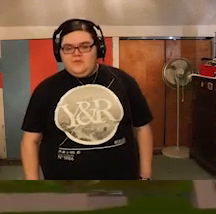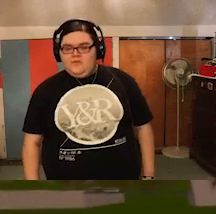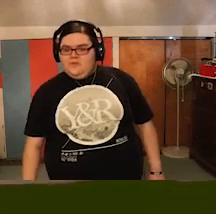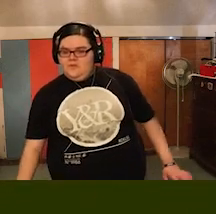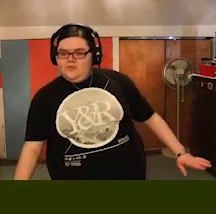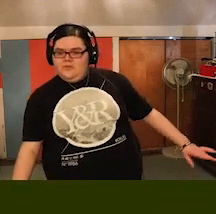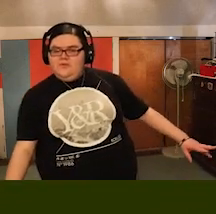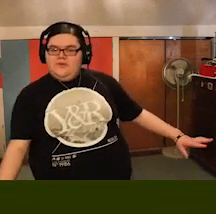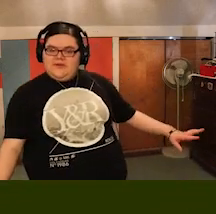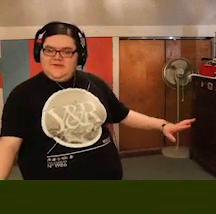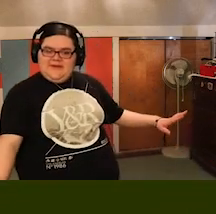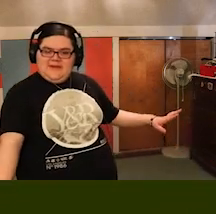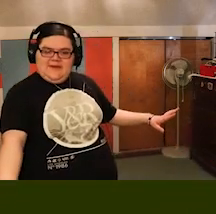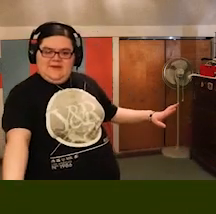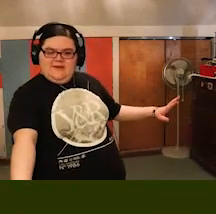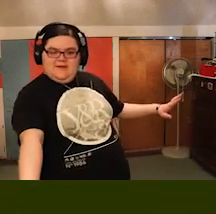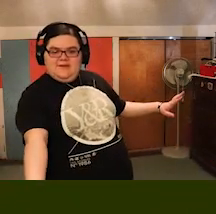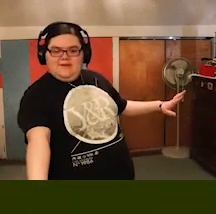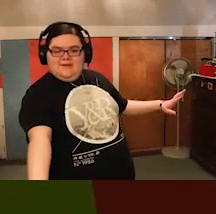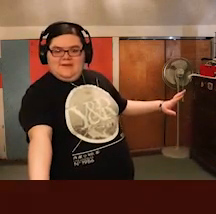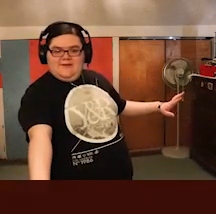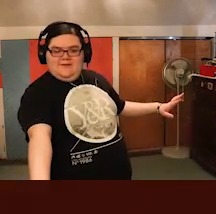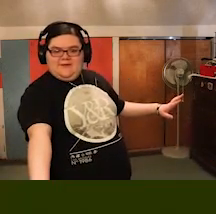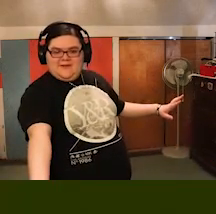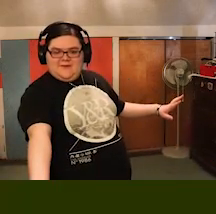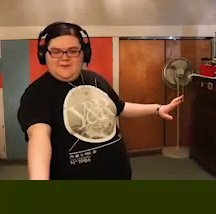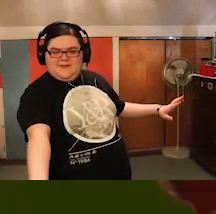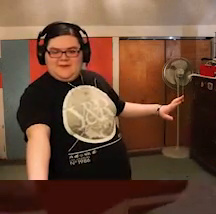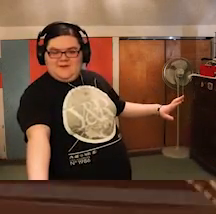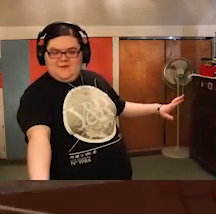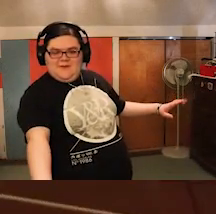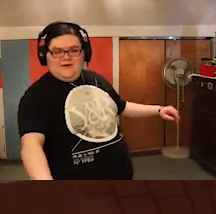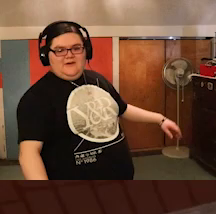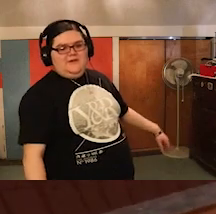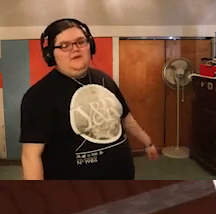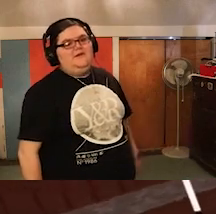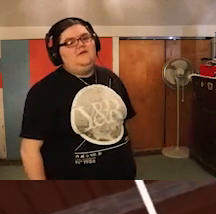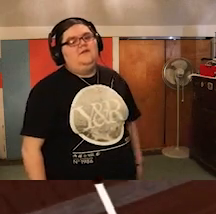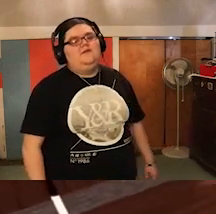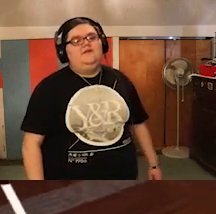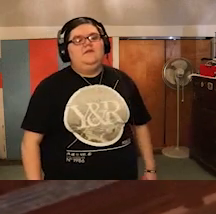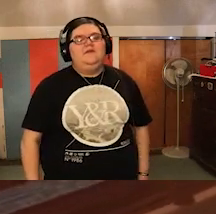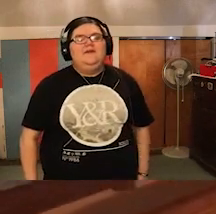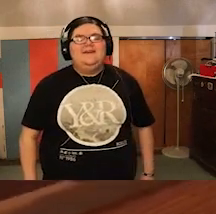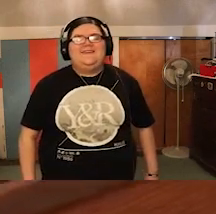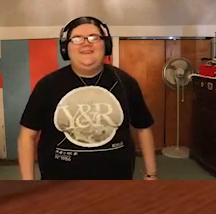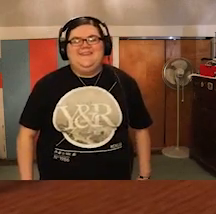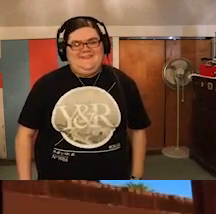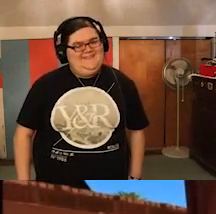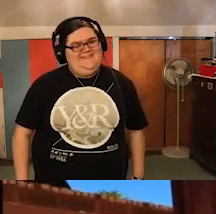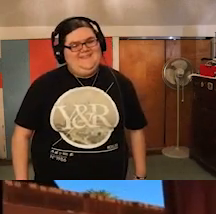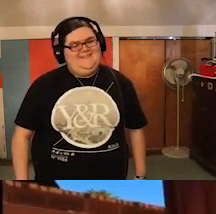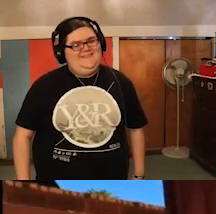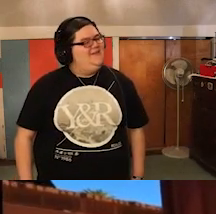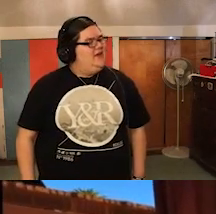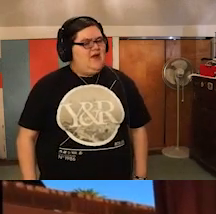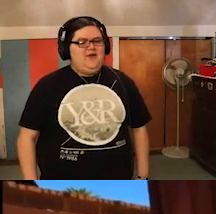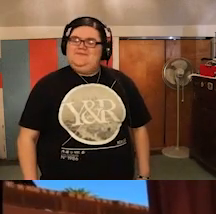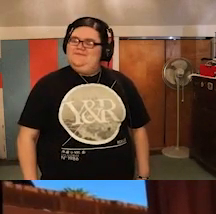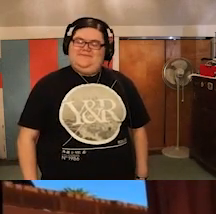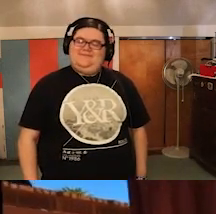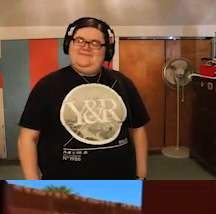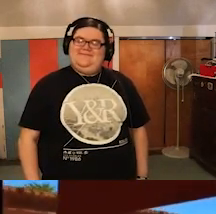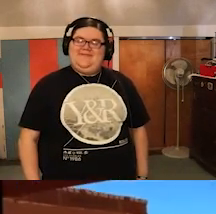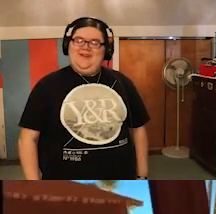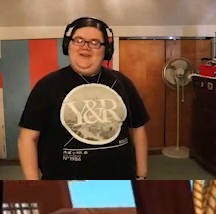What is he on? Oh, is he going to make it in? Come on. Or is it going to be two? Why is that hole so small? That's what he said. I've never heard anyone